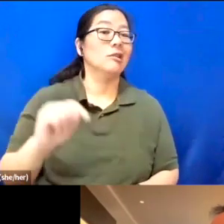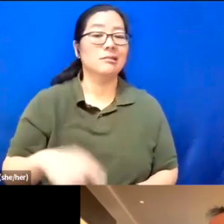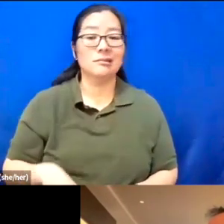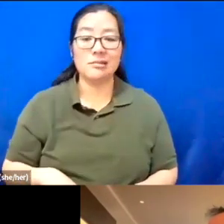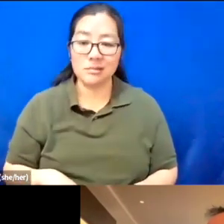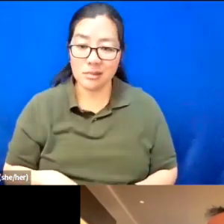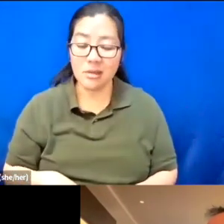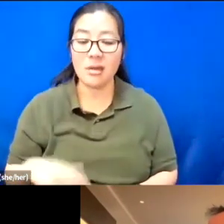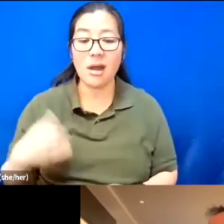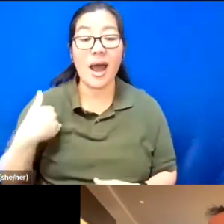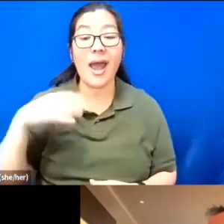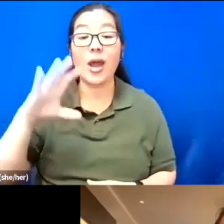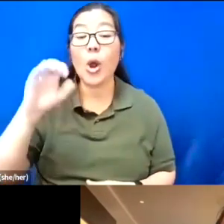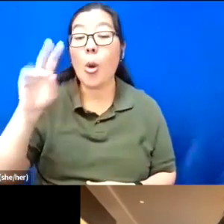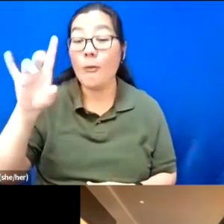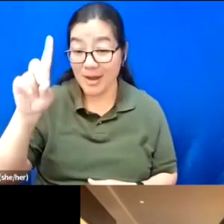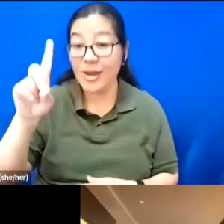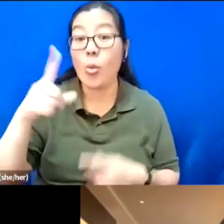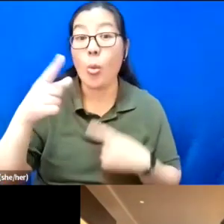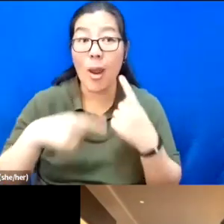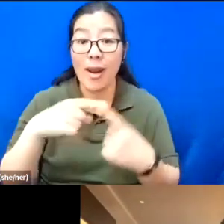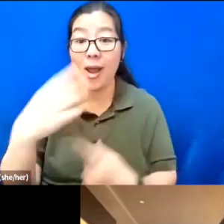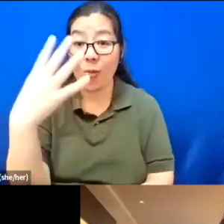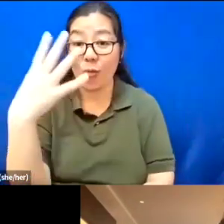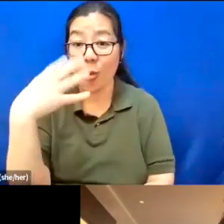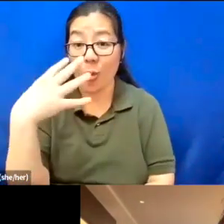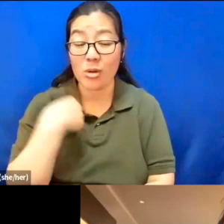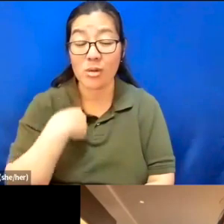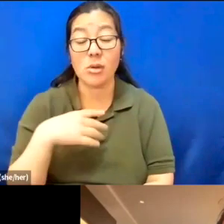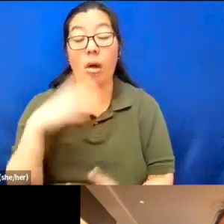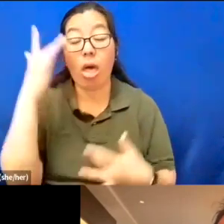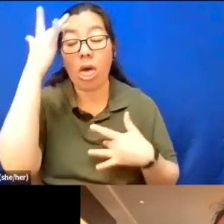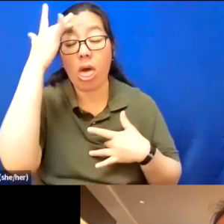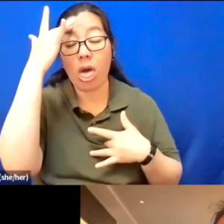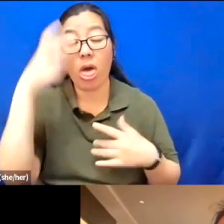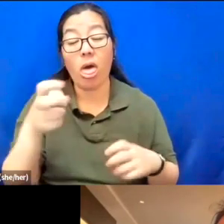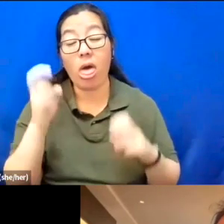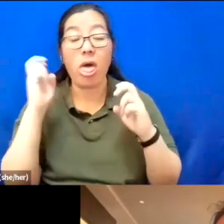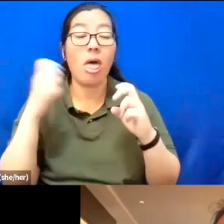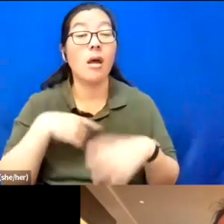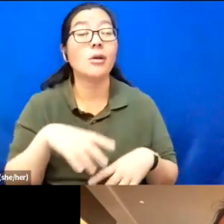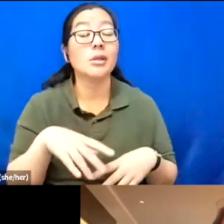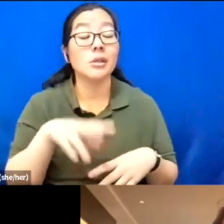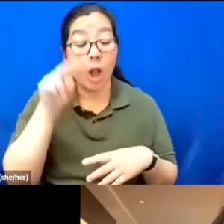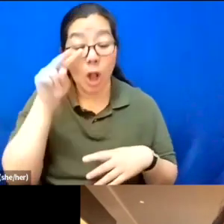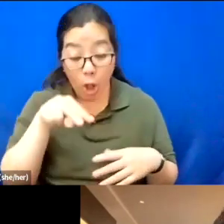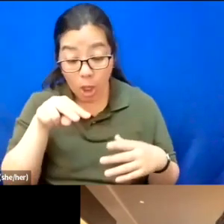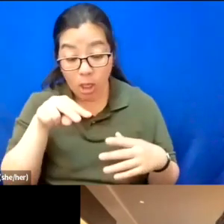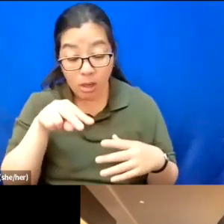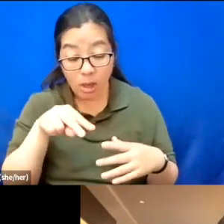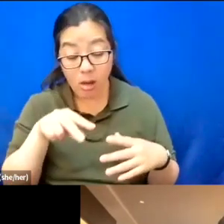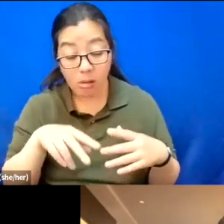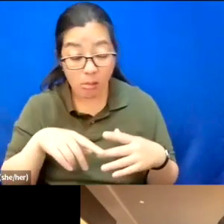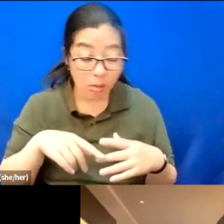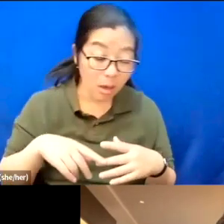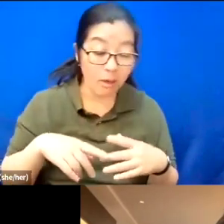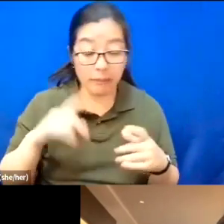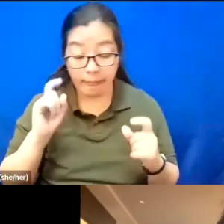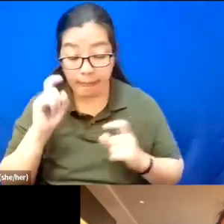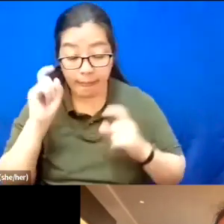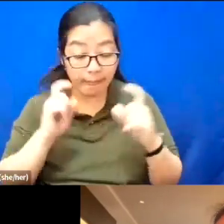I had COVID when I recorded it. I was looking down, I was looking kind of furtive, and